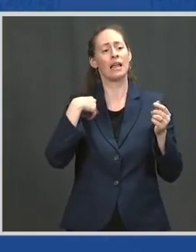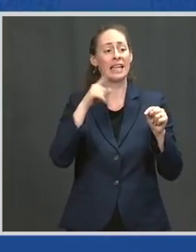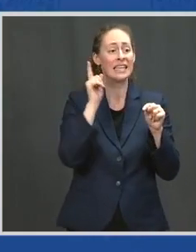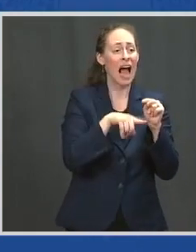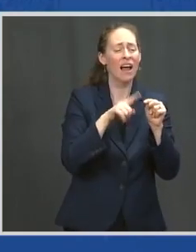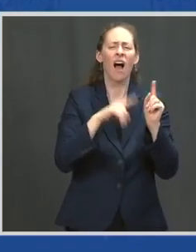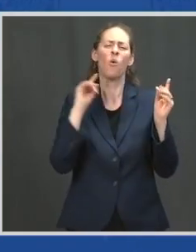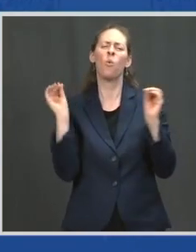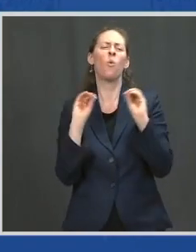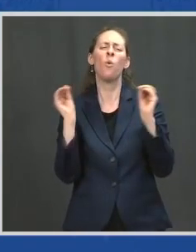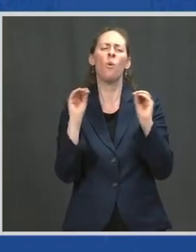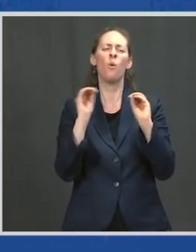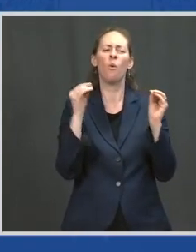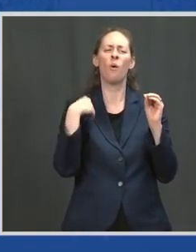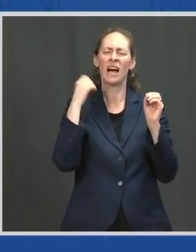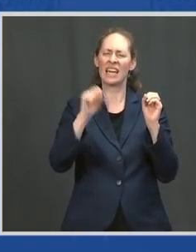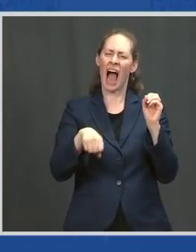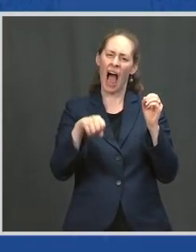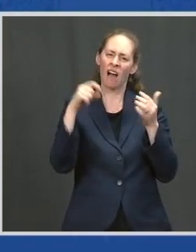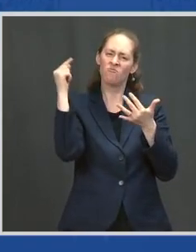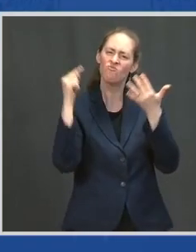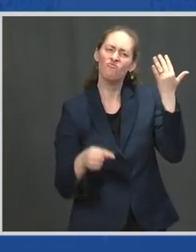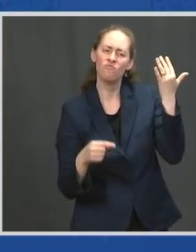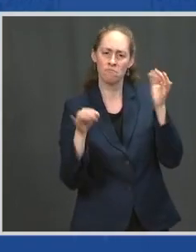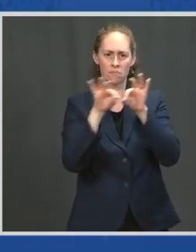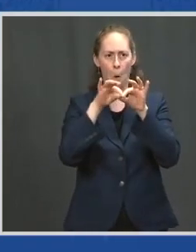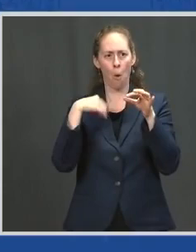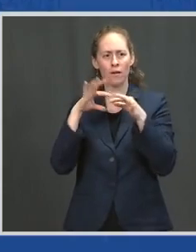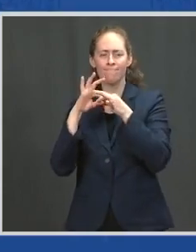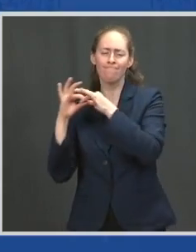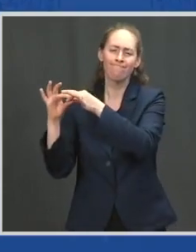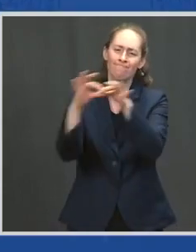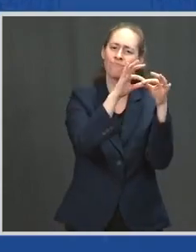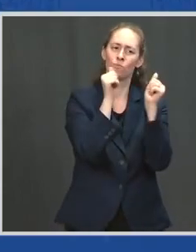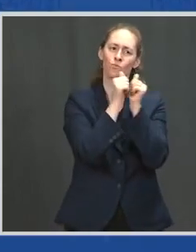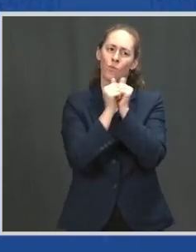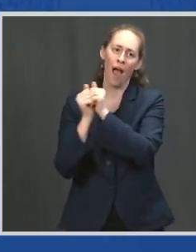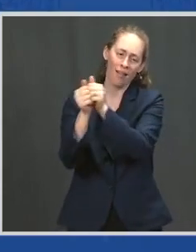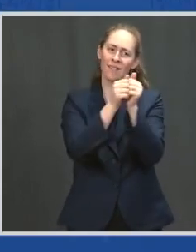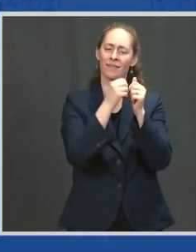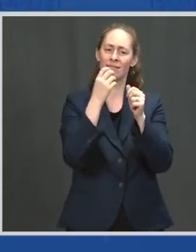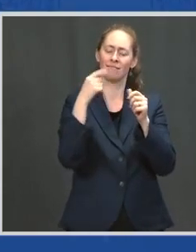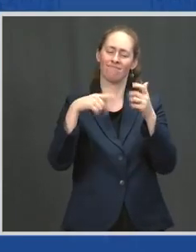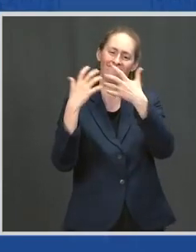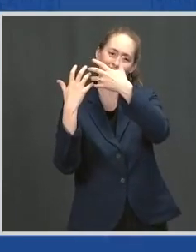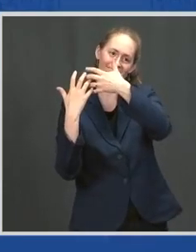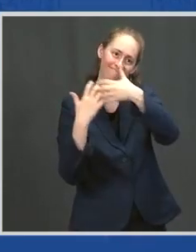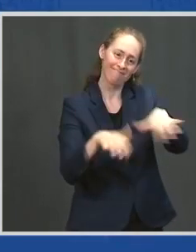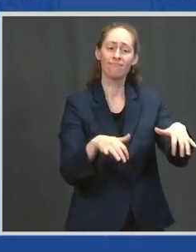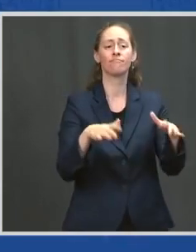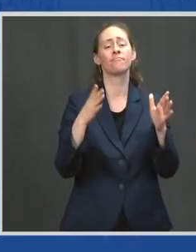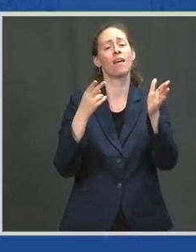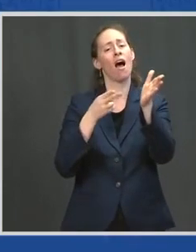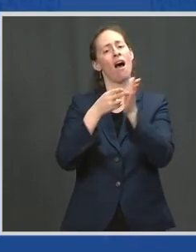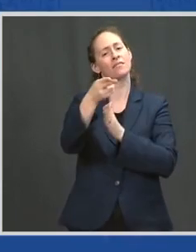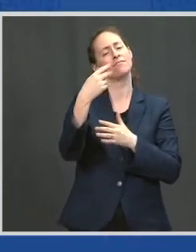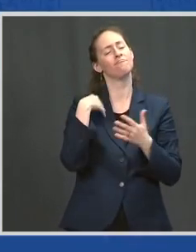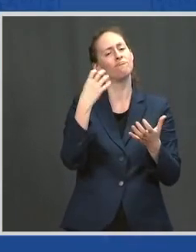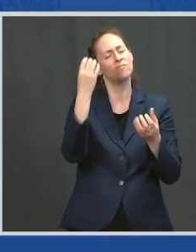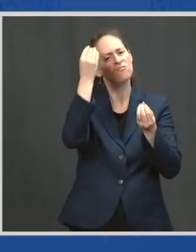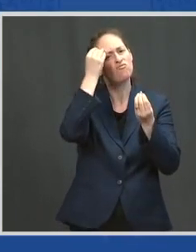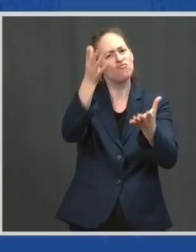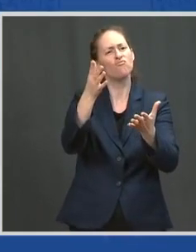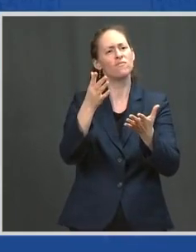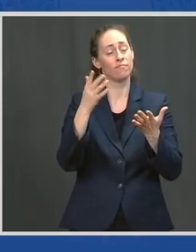together. So let's get together. Let's get this done. Because the truth of the matter is that we can do